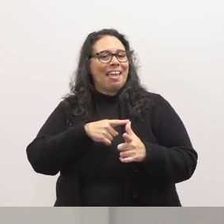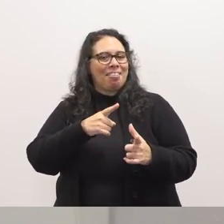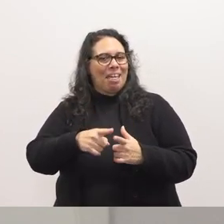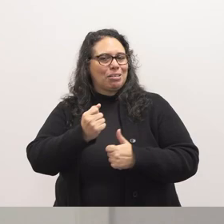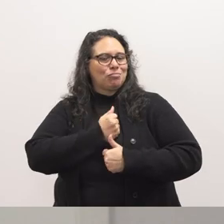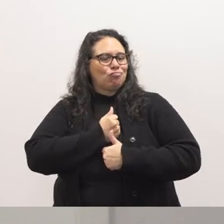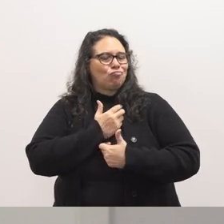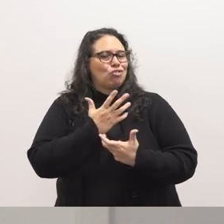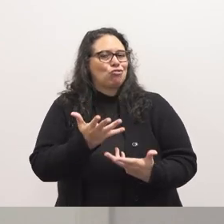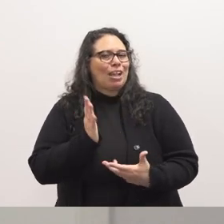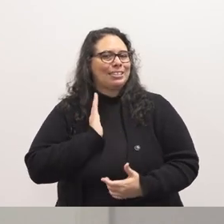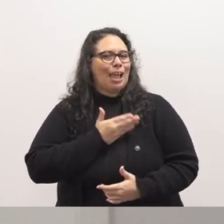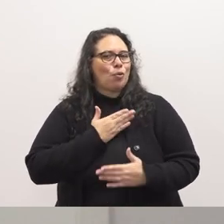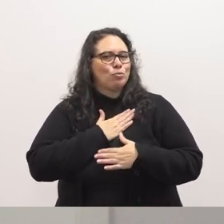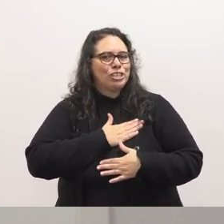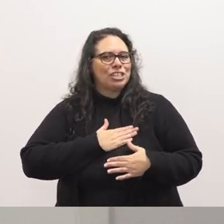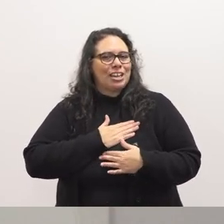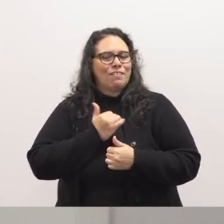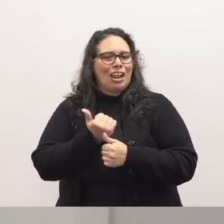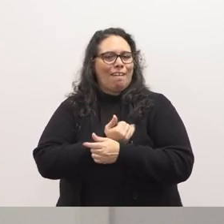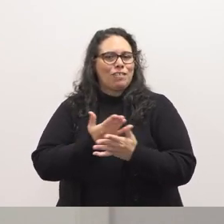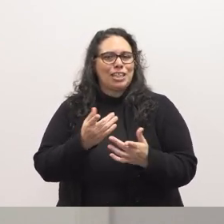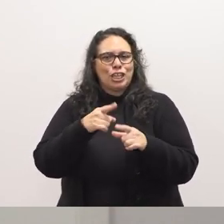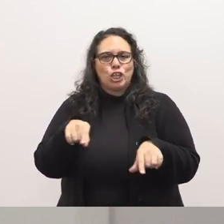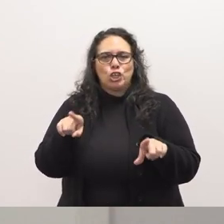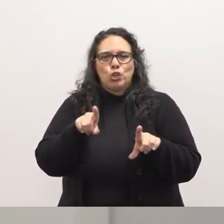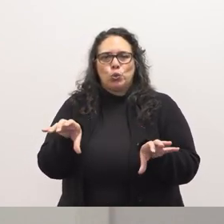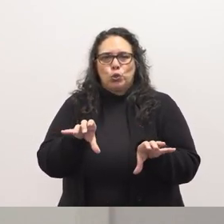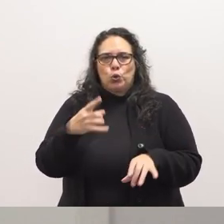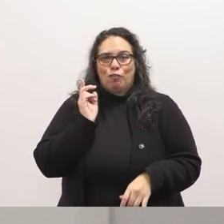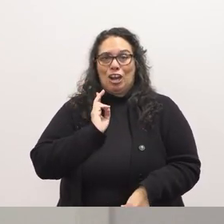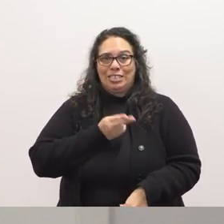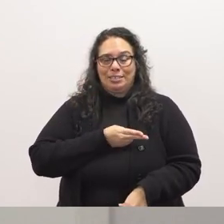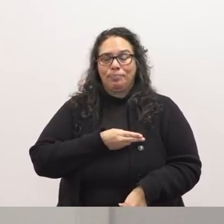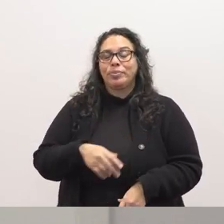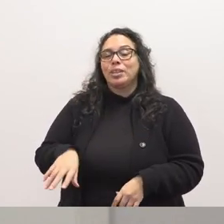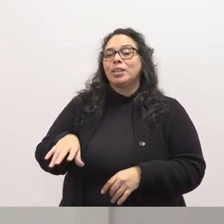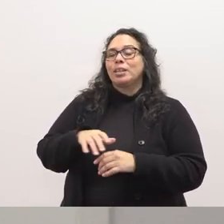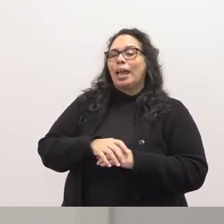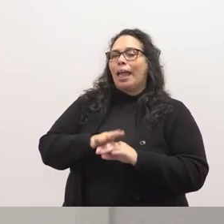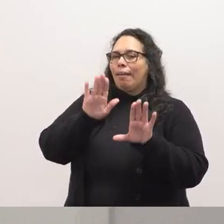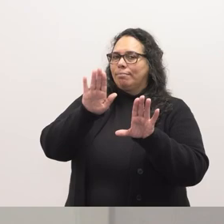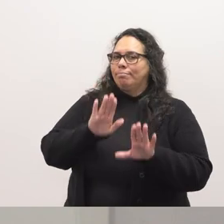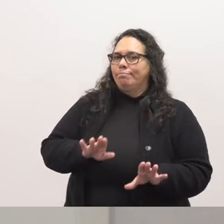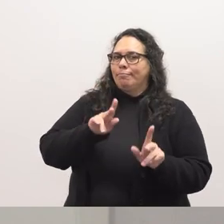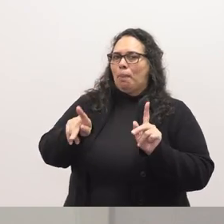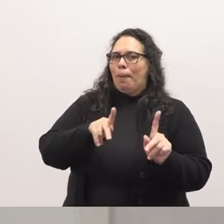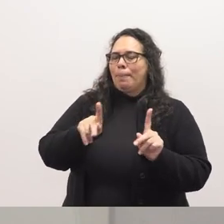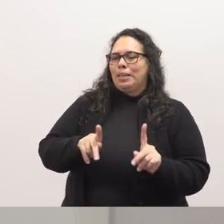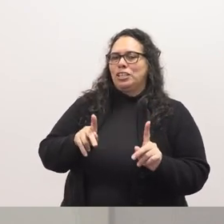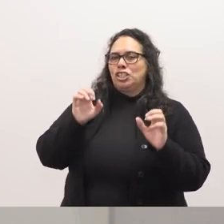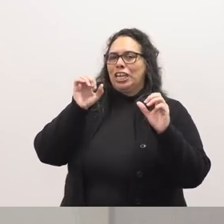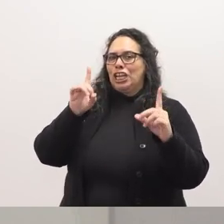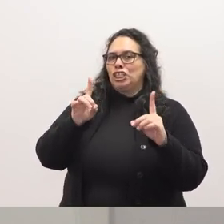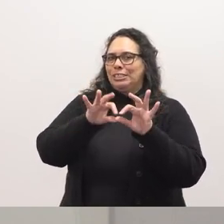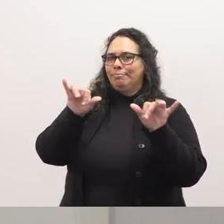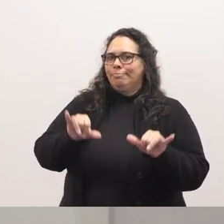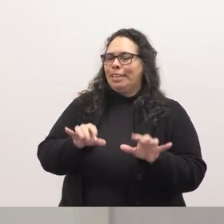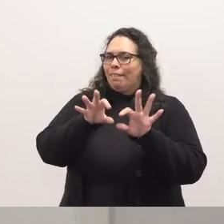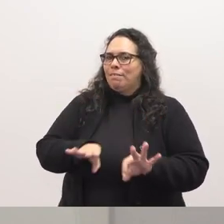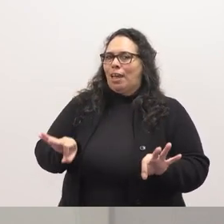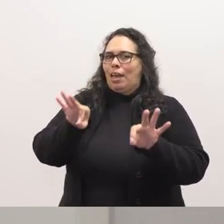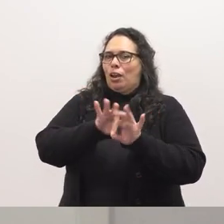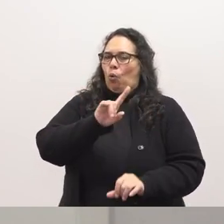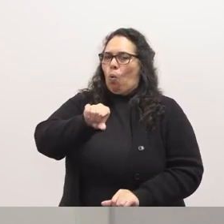express our appreciation for all that you do for us. Whereas an excellent public education system is vital to the quality